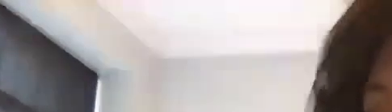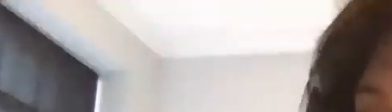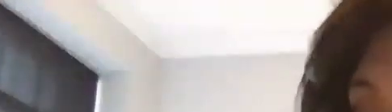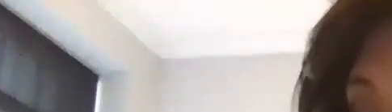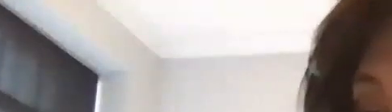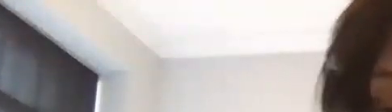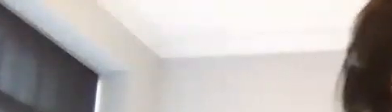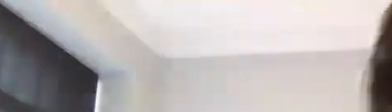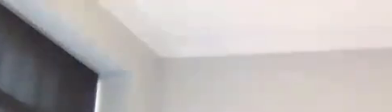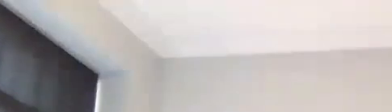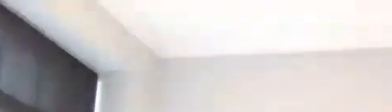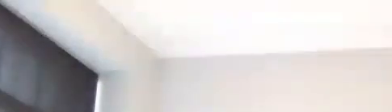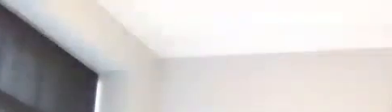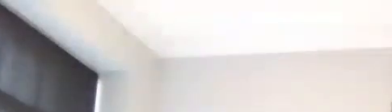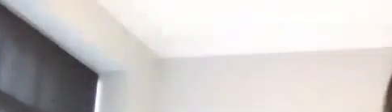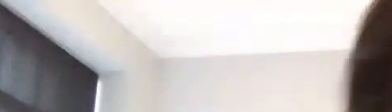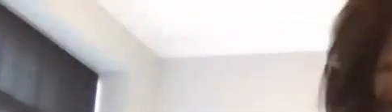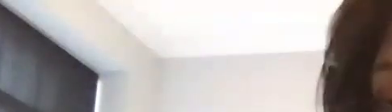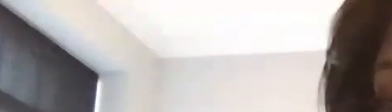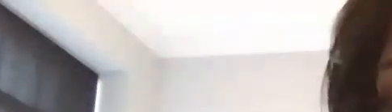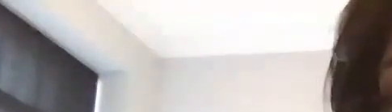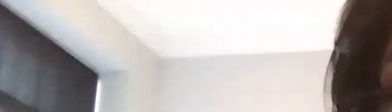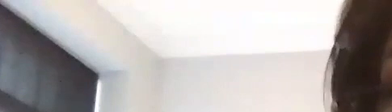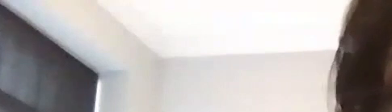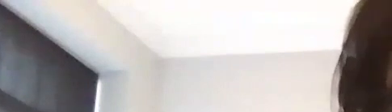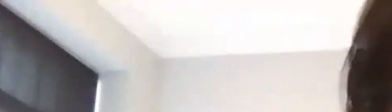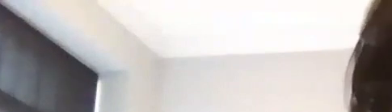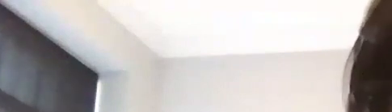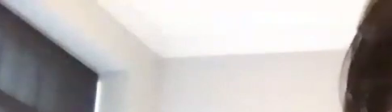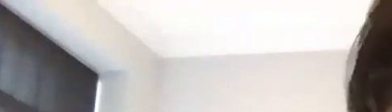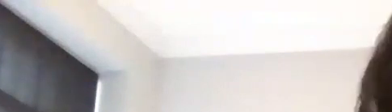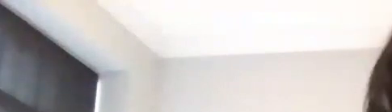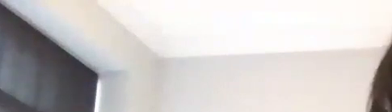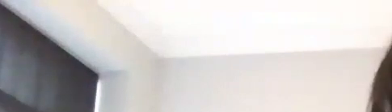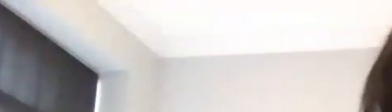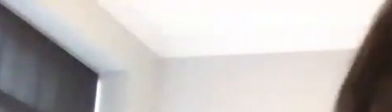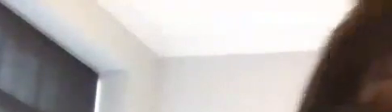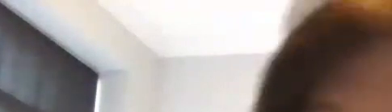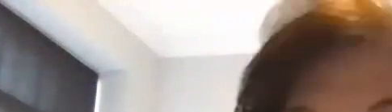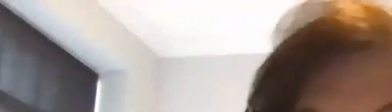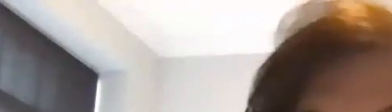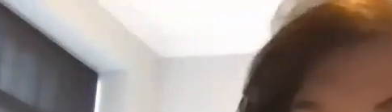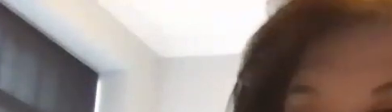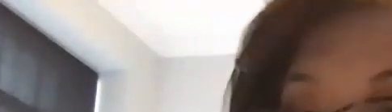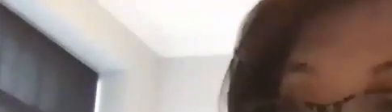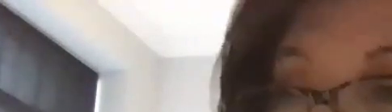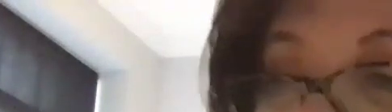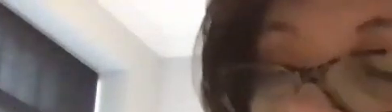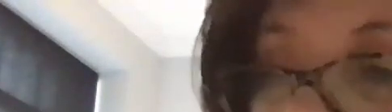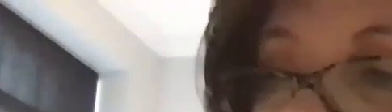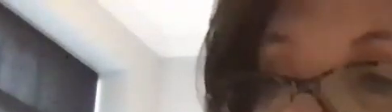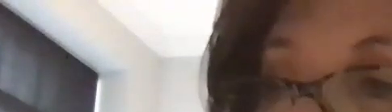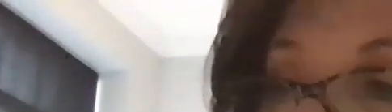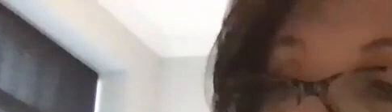been sheltering in place since the governor's executive order was issued. Some of us have become fearful and